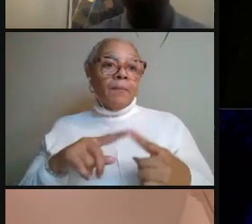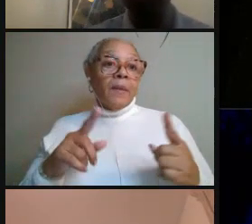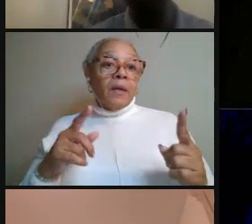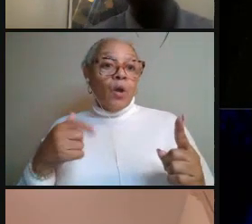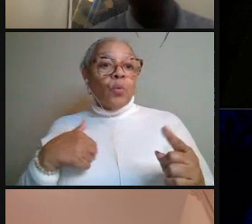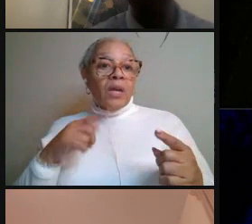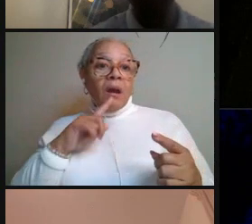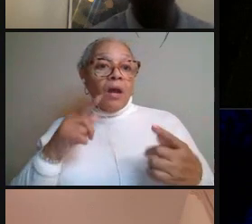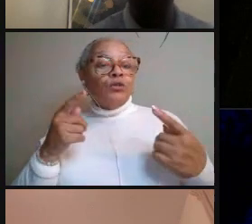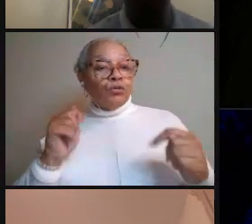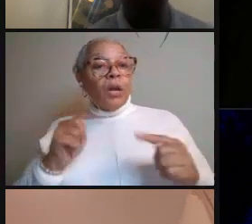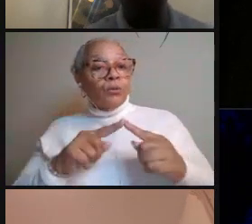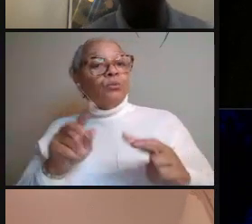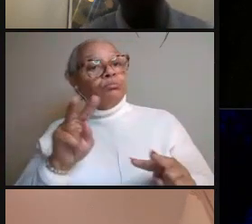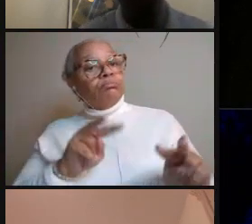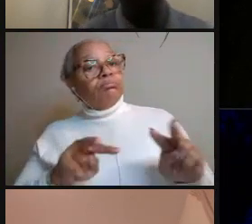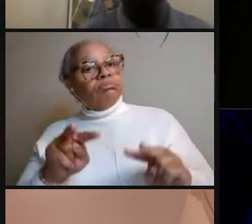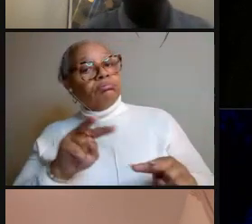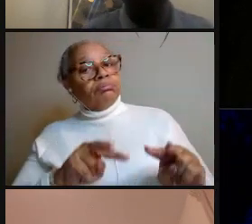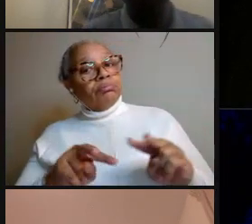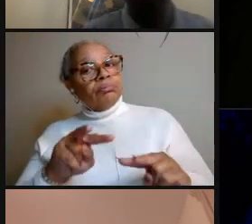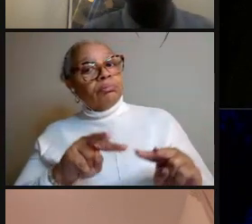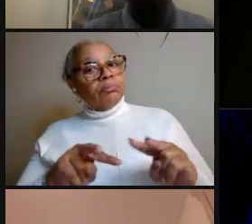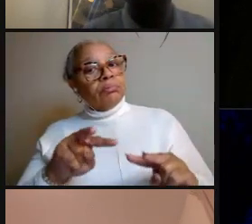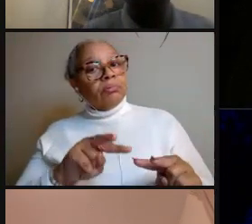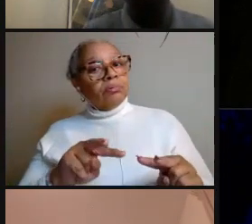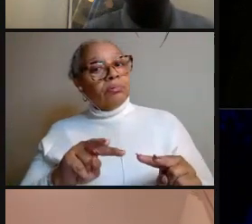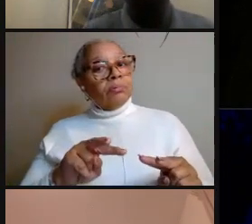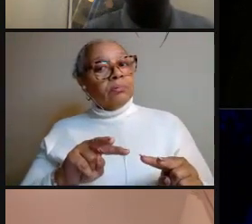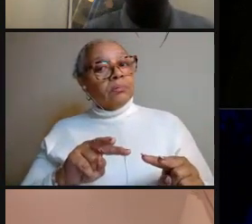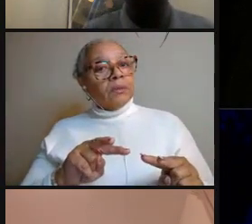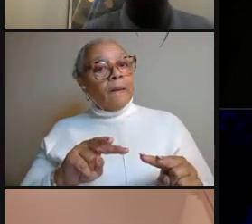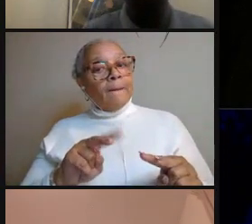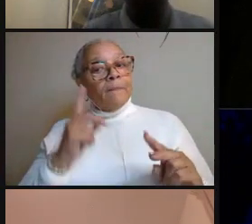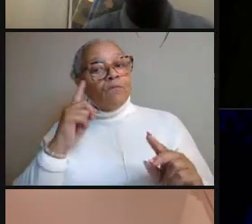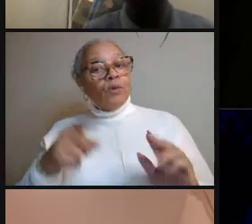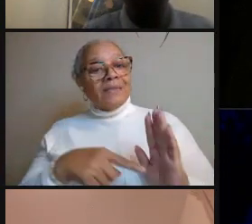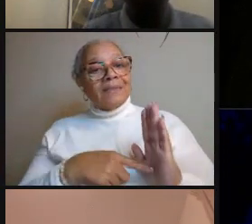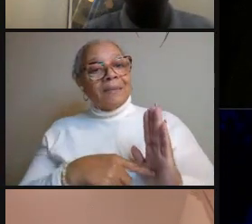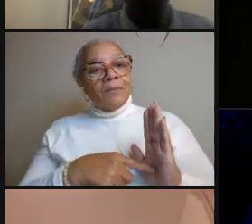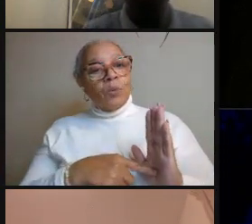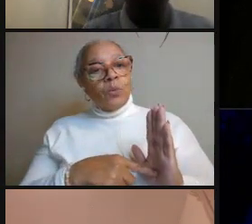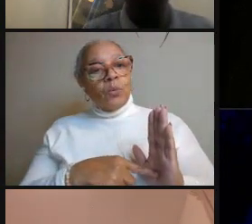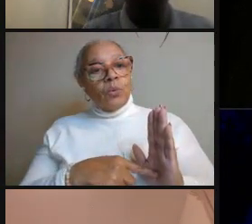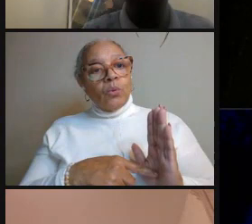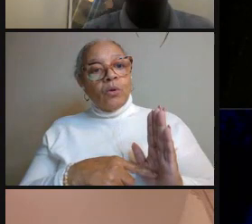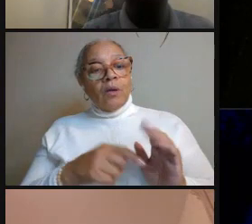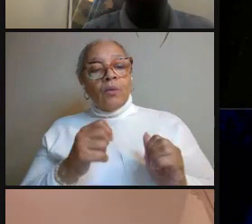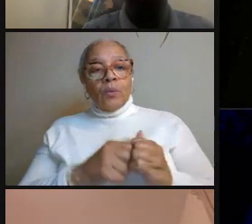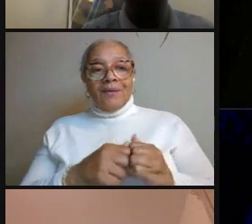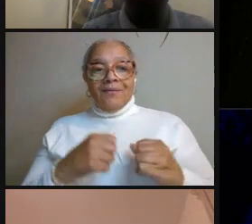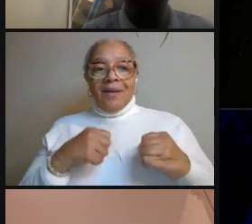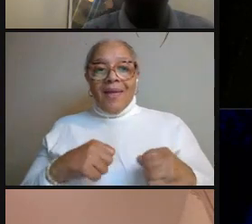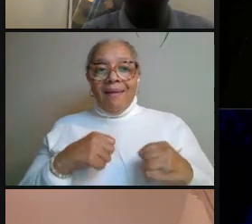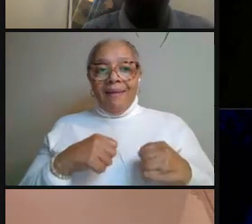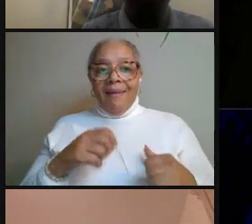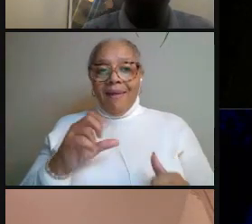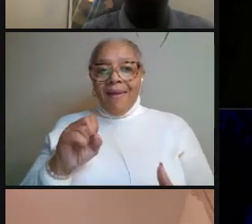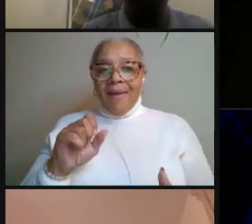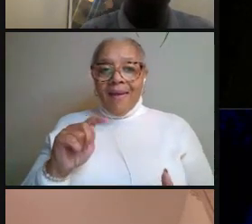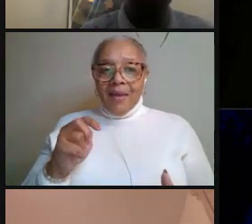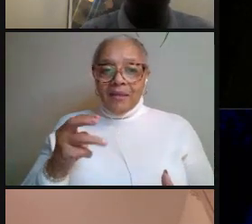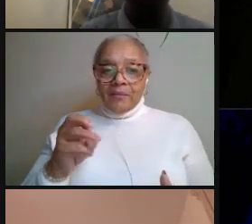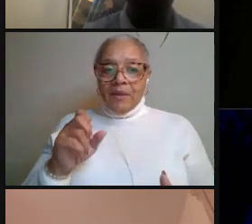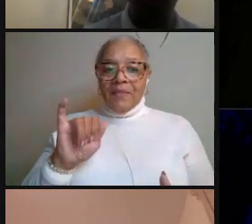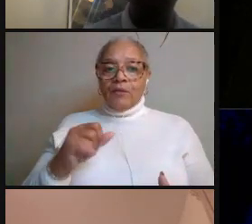to look at for example, in asthma. So we that's one of the things